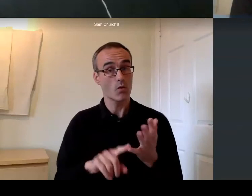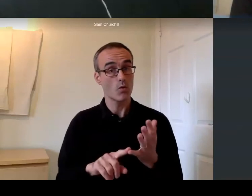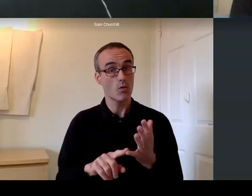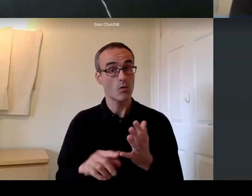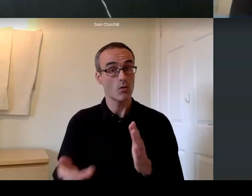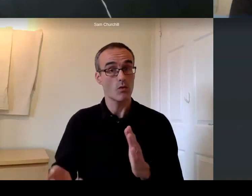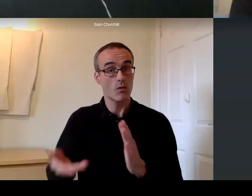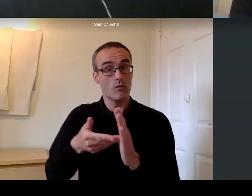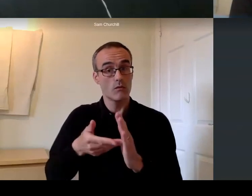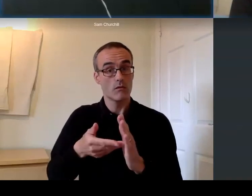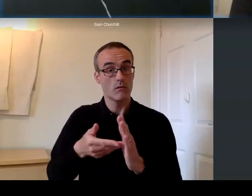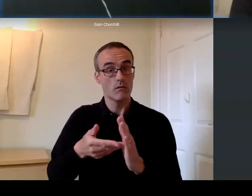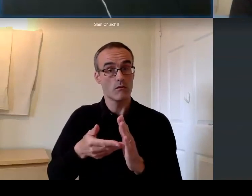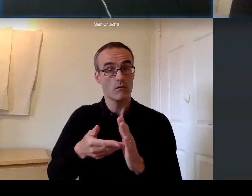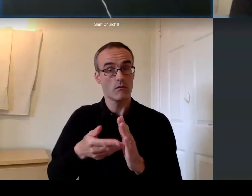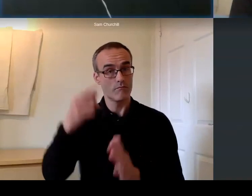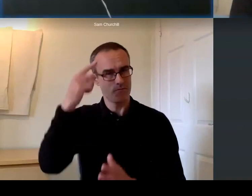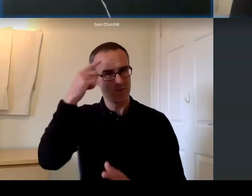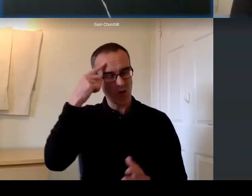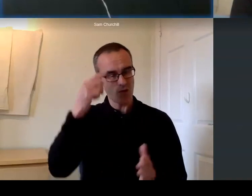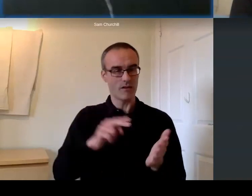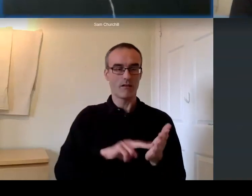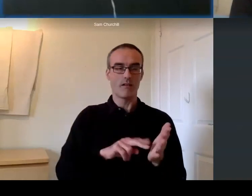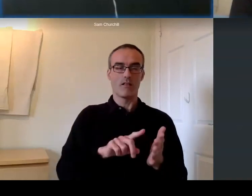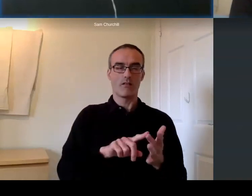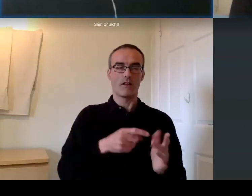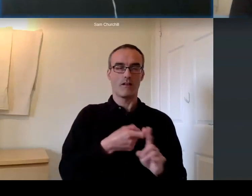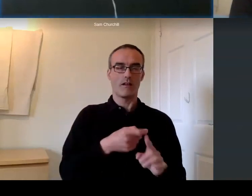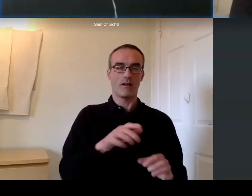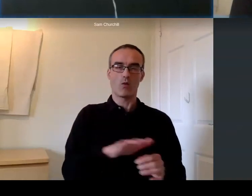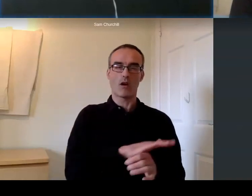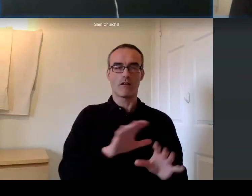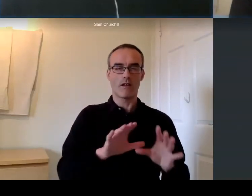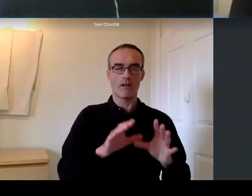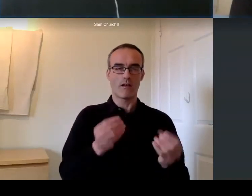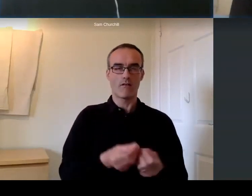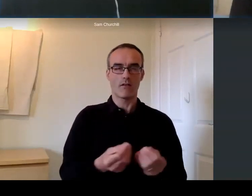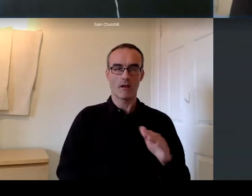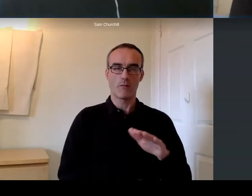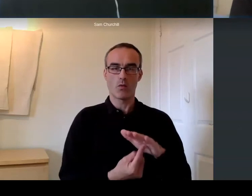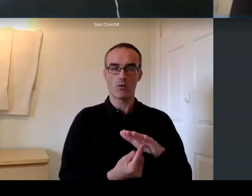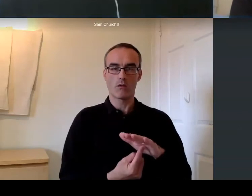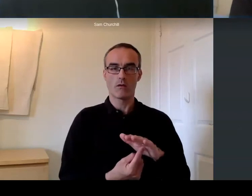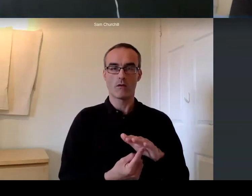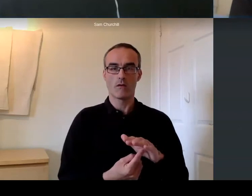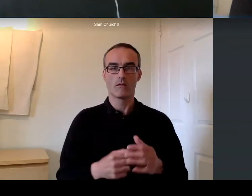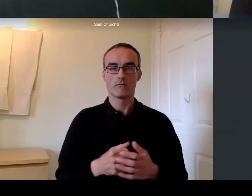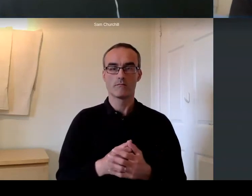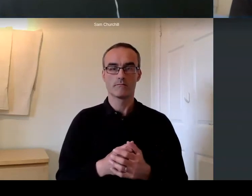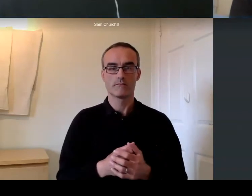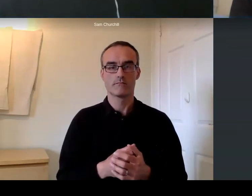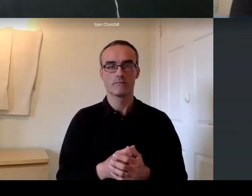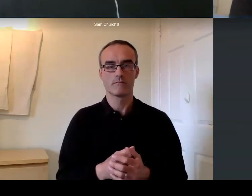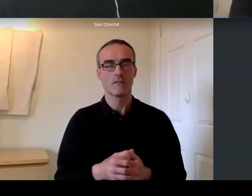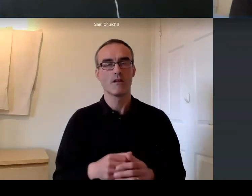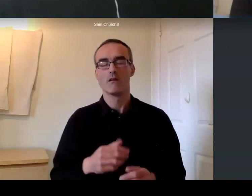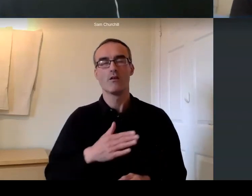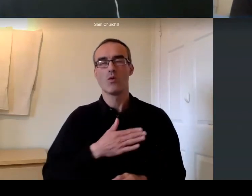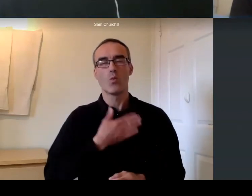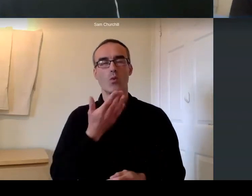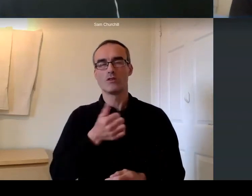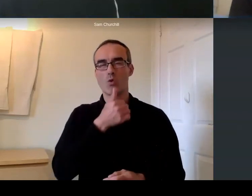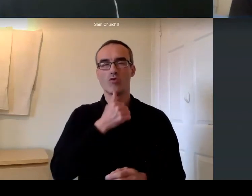That's fine. Actually, I think Nick's covered most of it. Yeah. Let's not start using the phrase hard to reach, or we'll scrap it. We're just not good